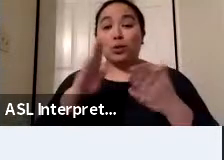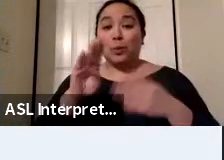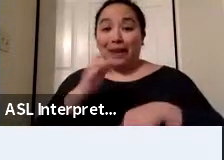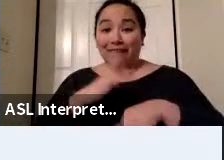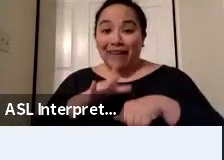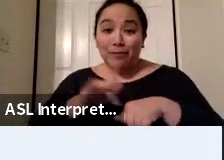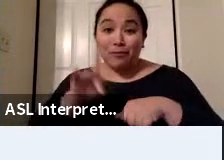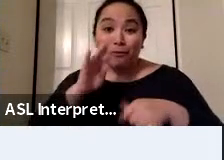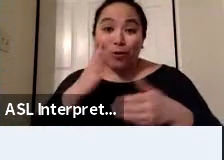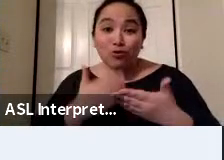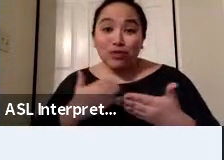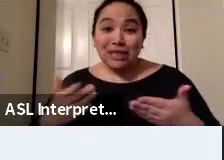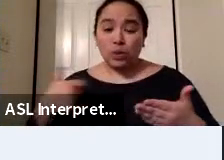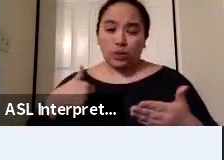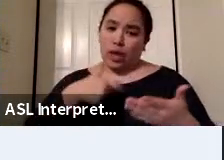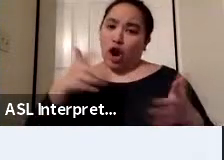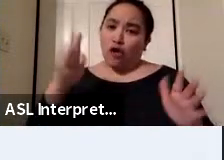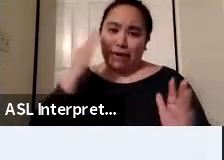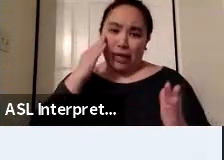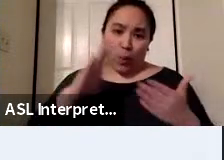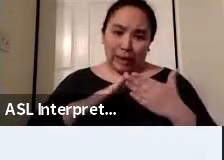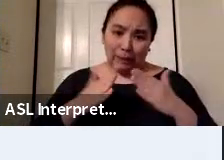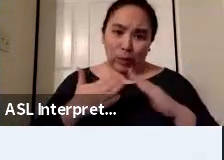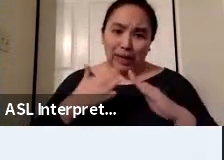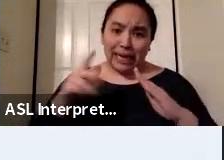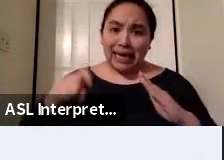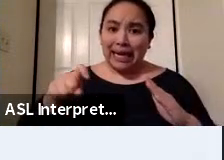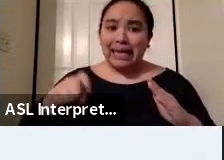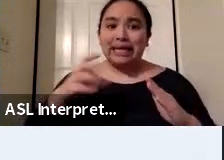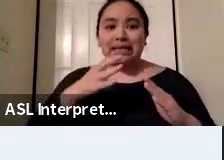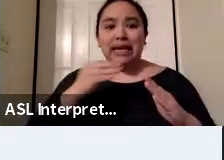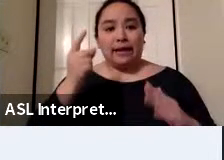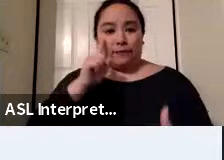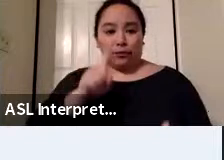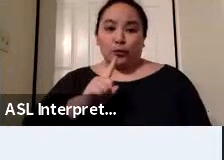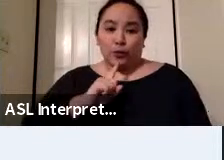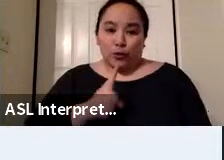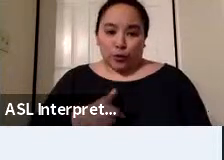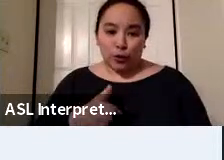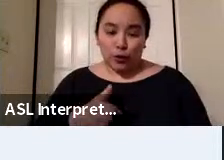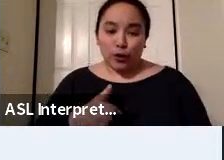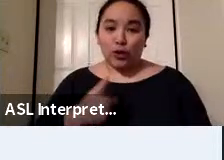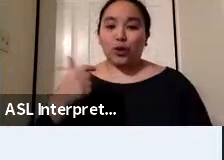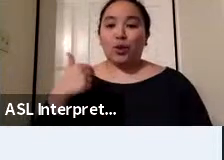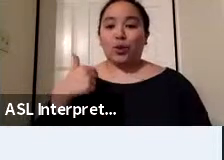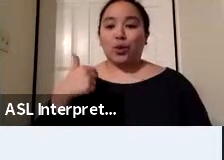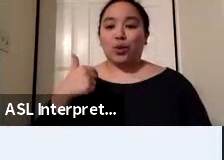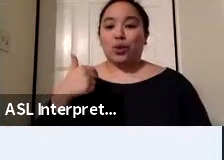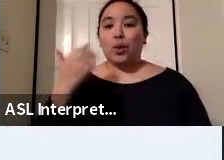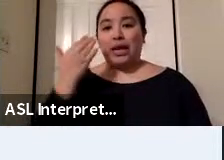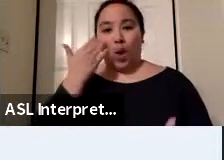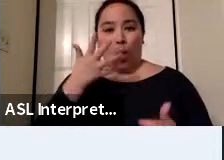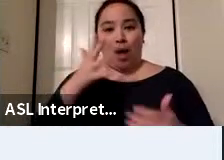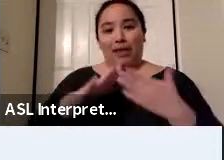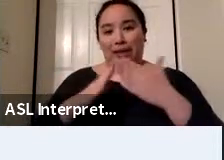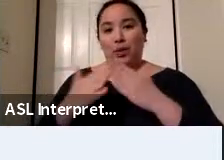that we already know the community needs and definitely deserves. Next slide,